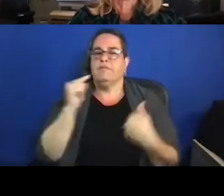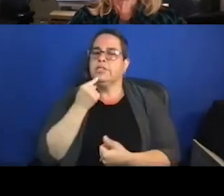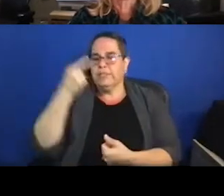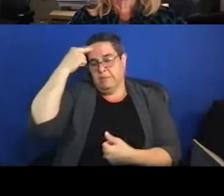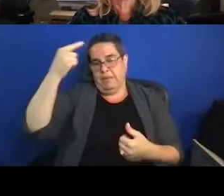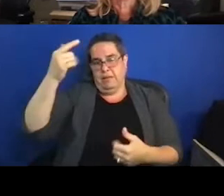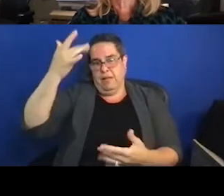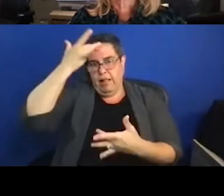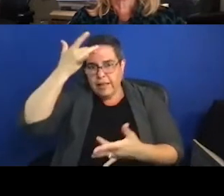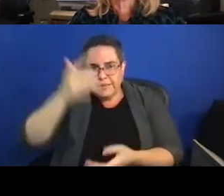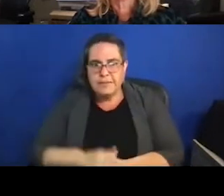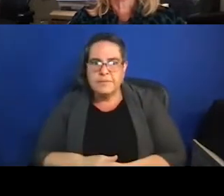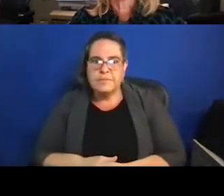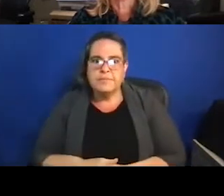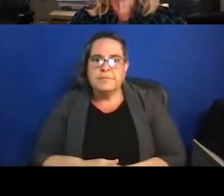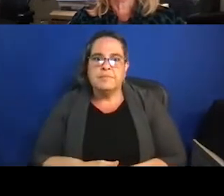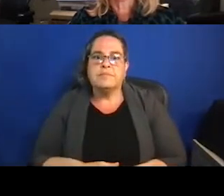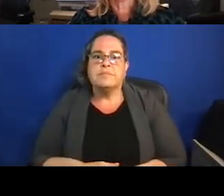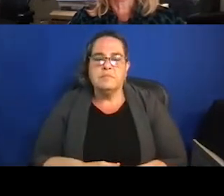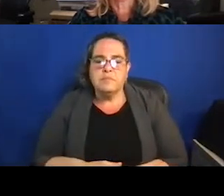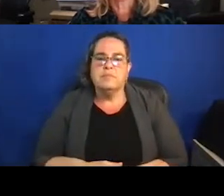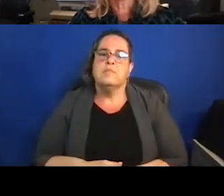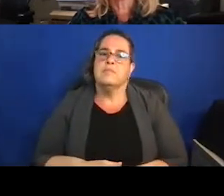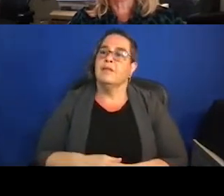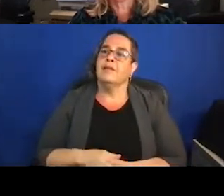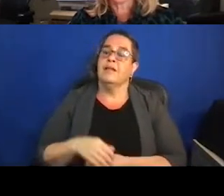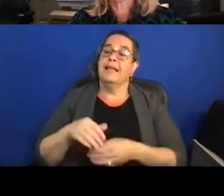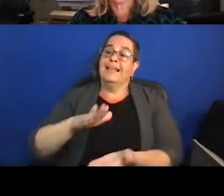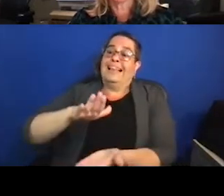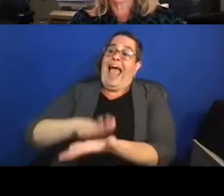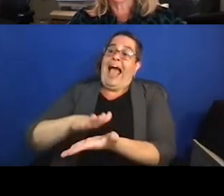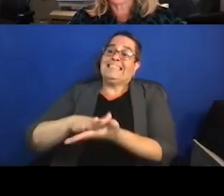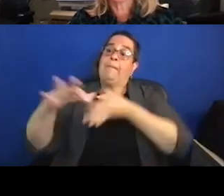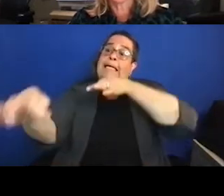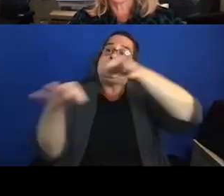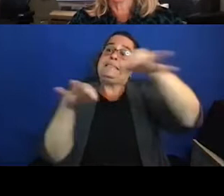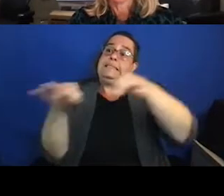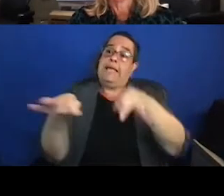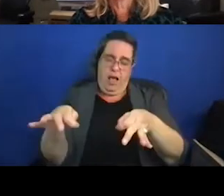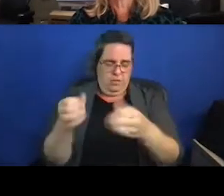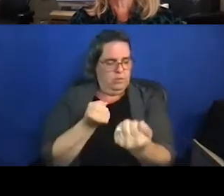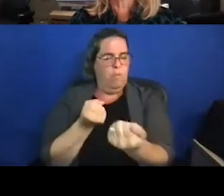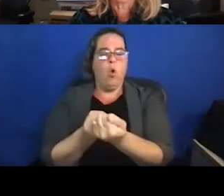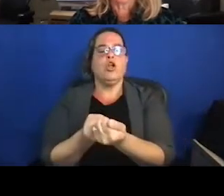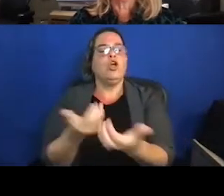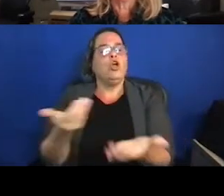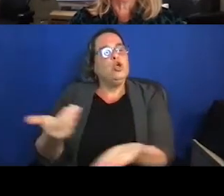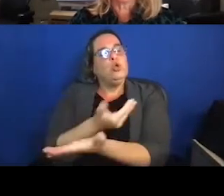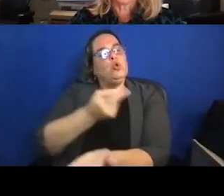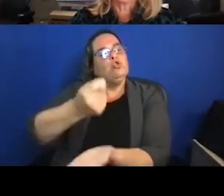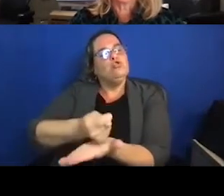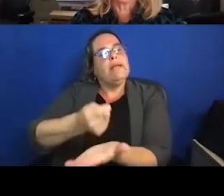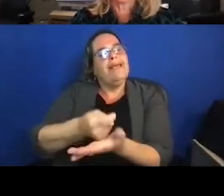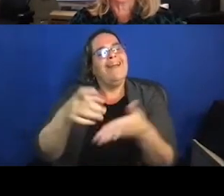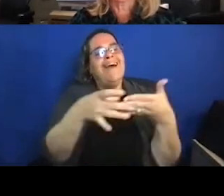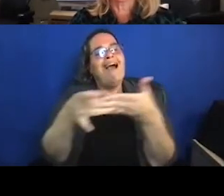and the efficacy of offering evidence-based medications for smoking cessation to all smokers with serious mental